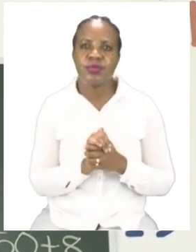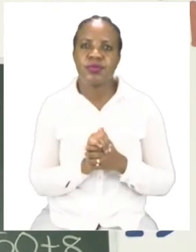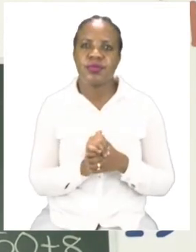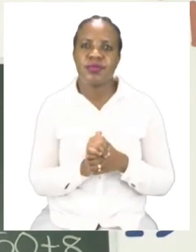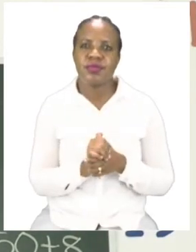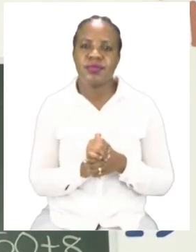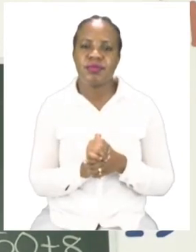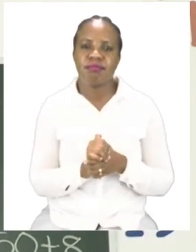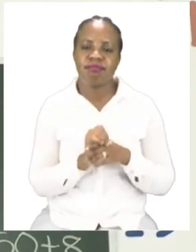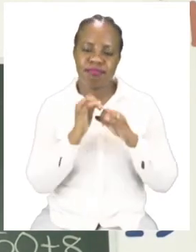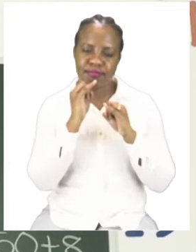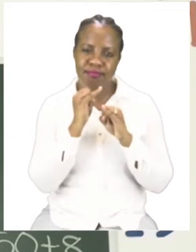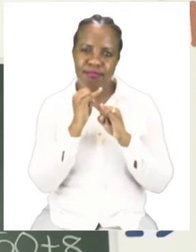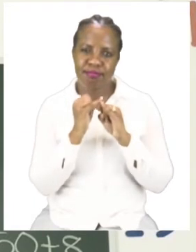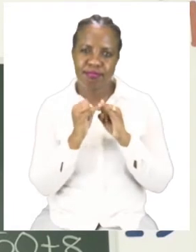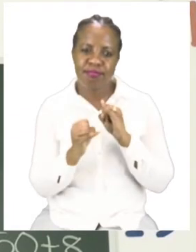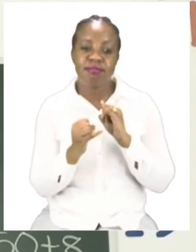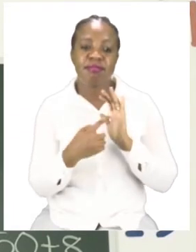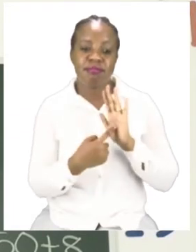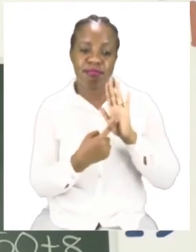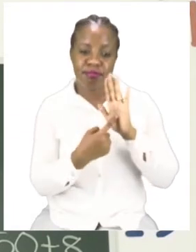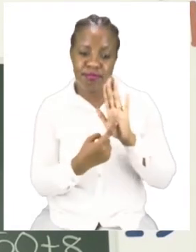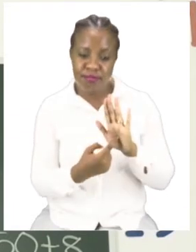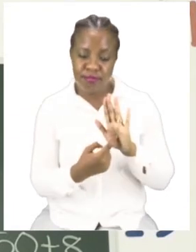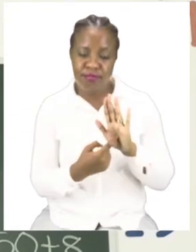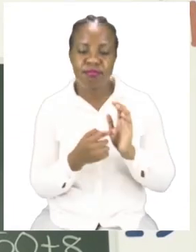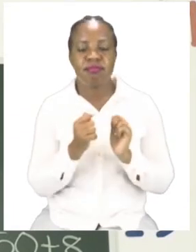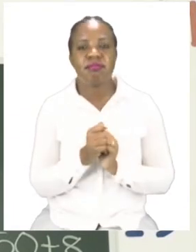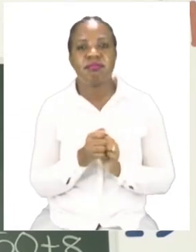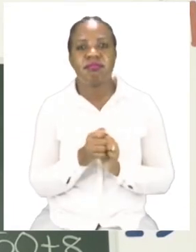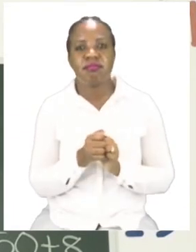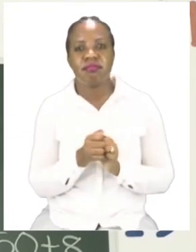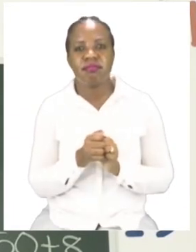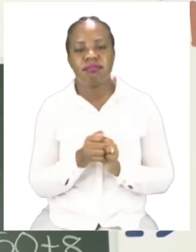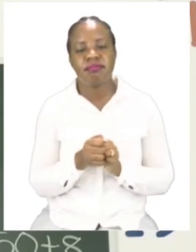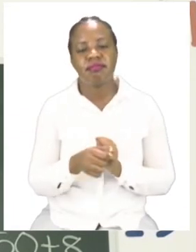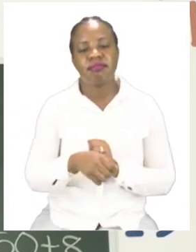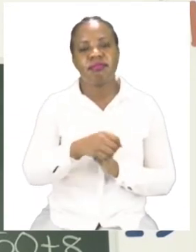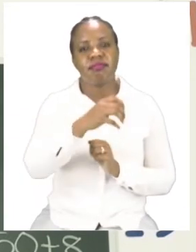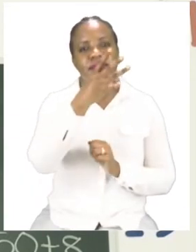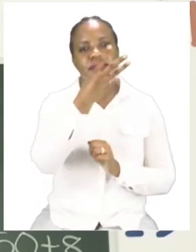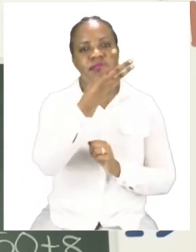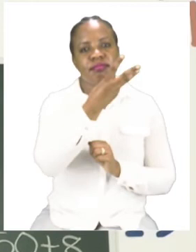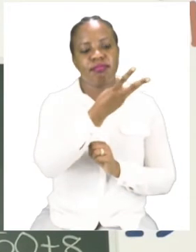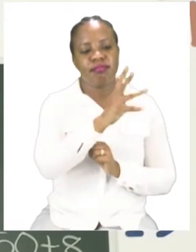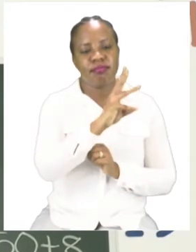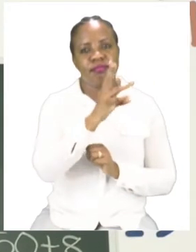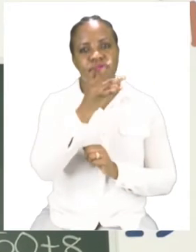And the last one that is in your book as well is, let's read together,